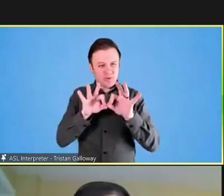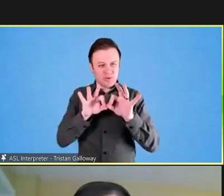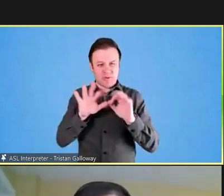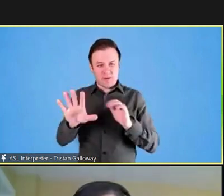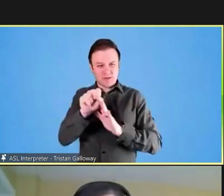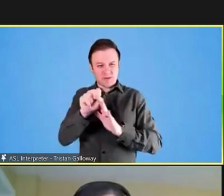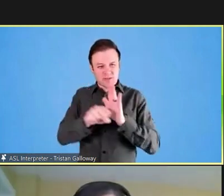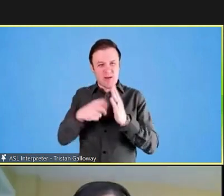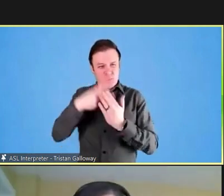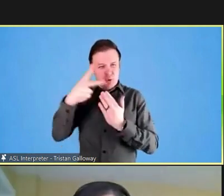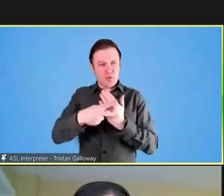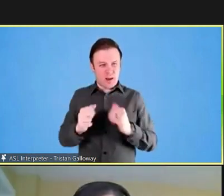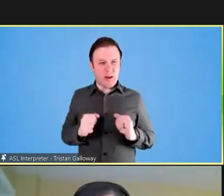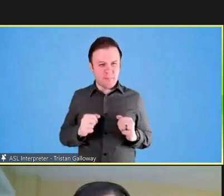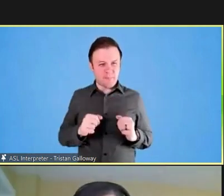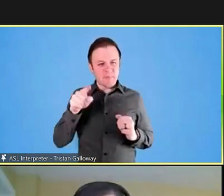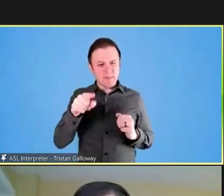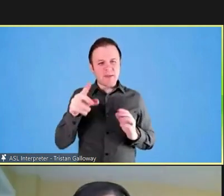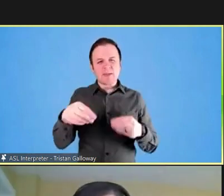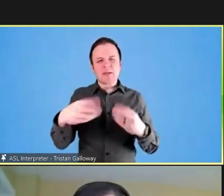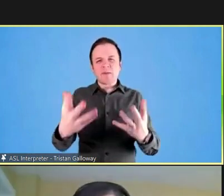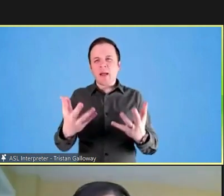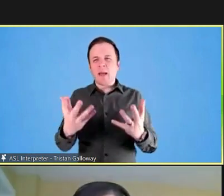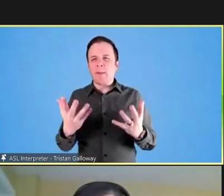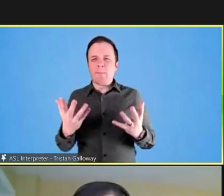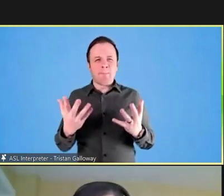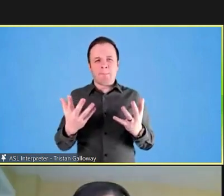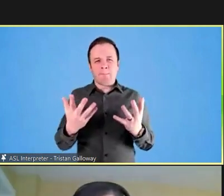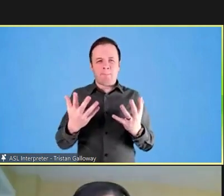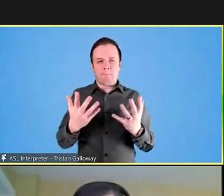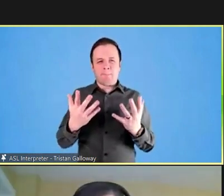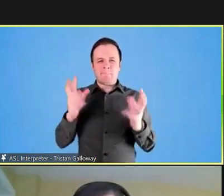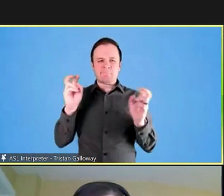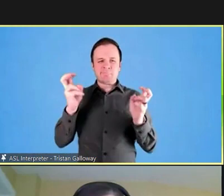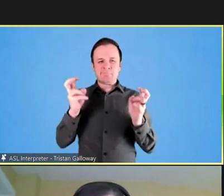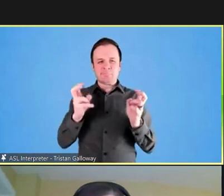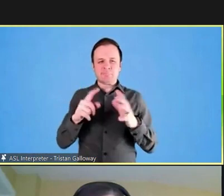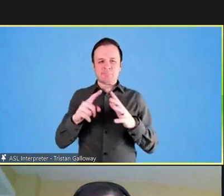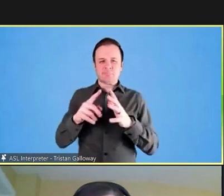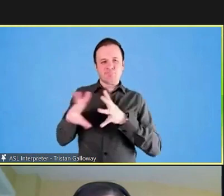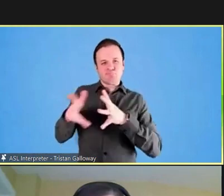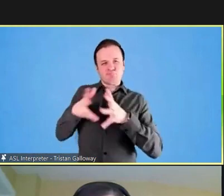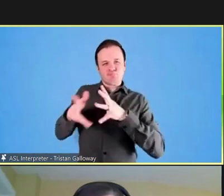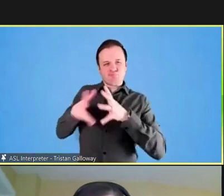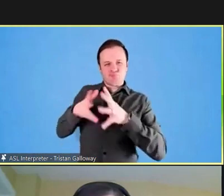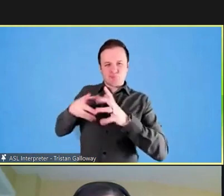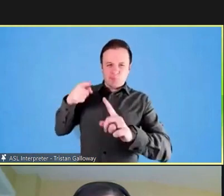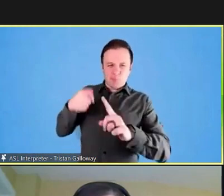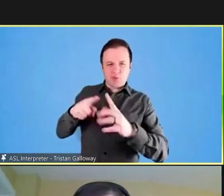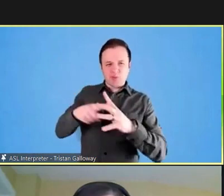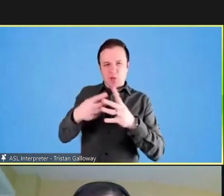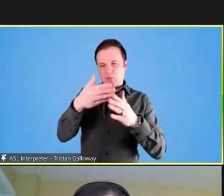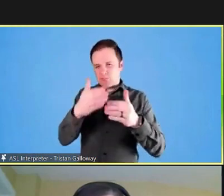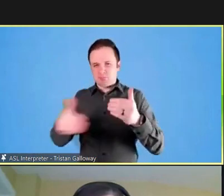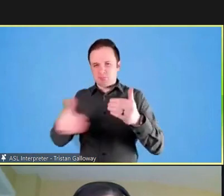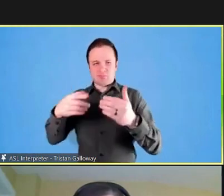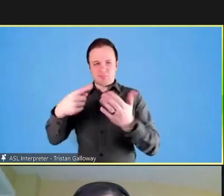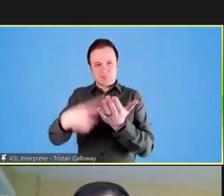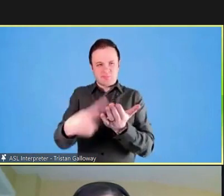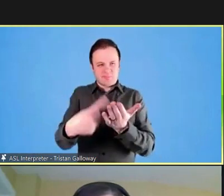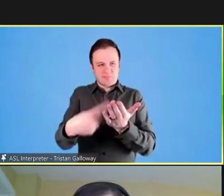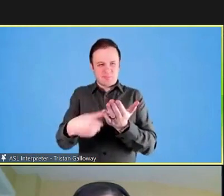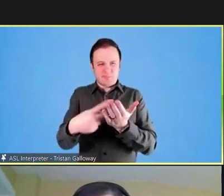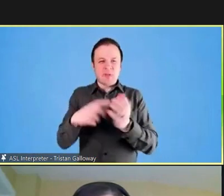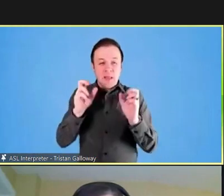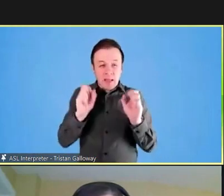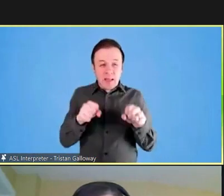state program. And this gives them talking points. This gives you talking points, and this gives you all kinds of things that can